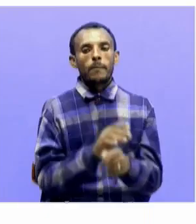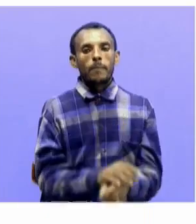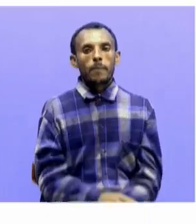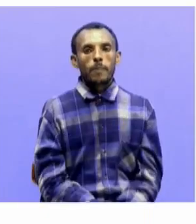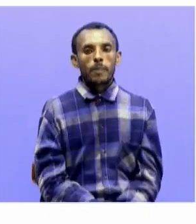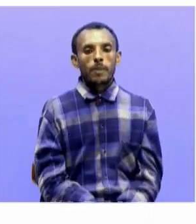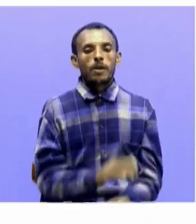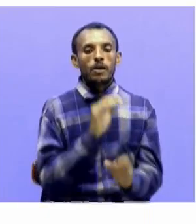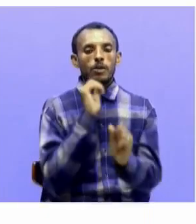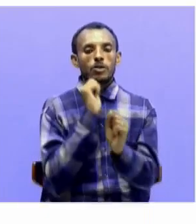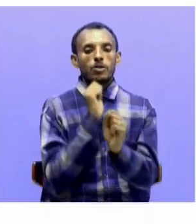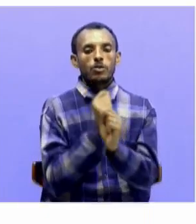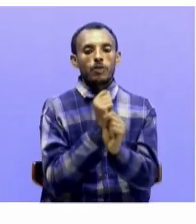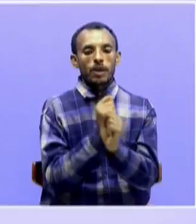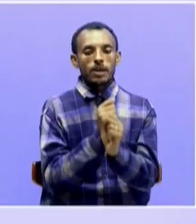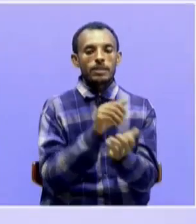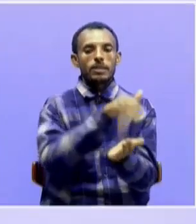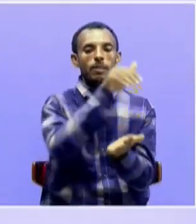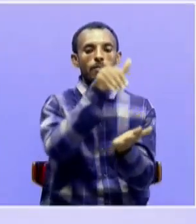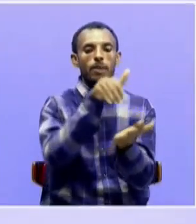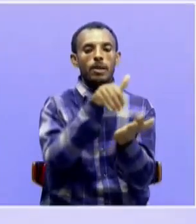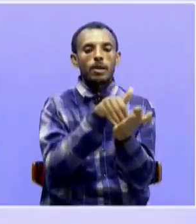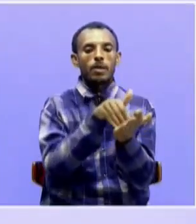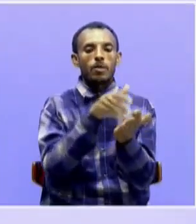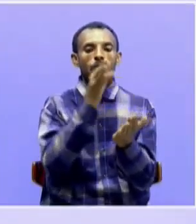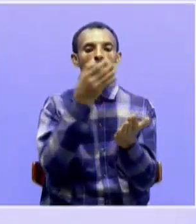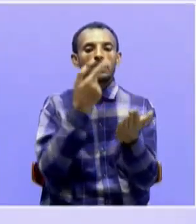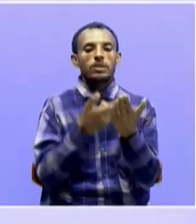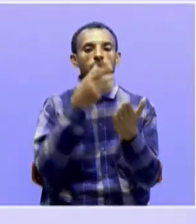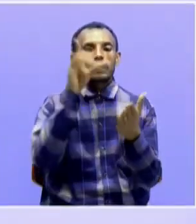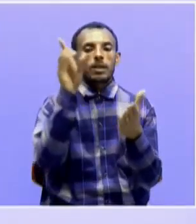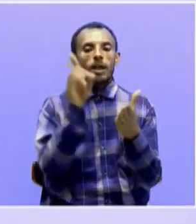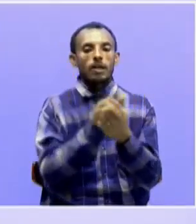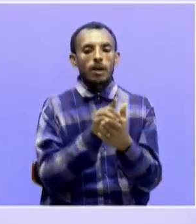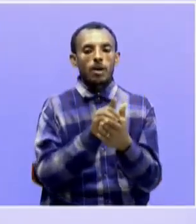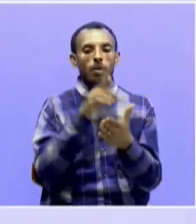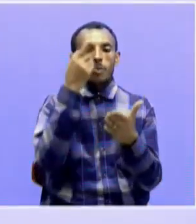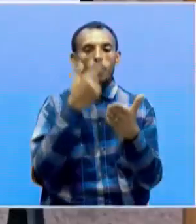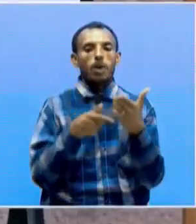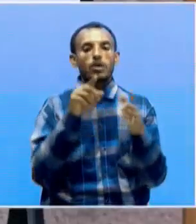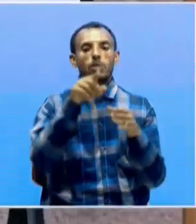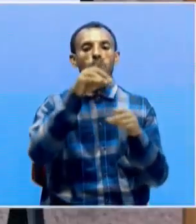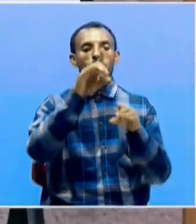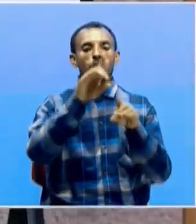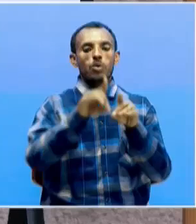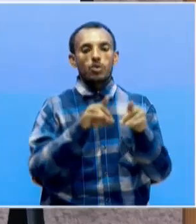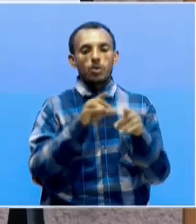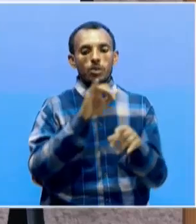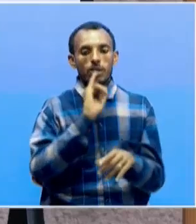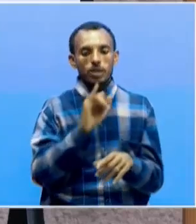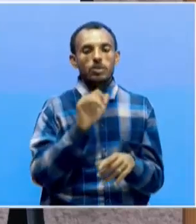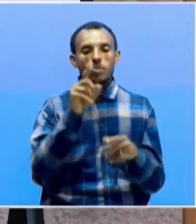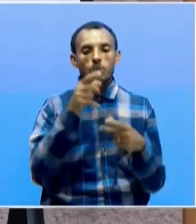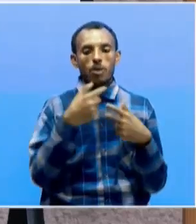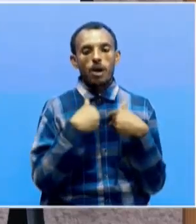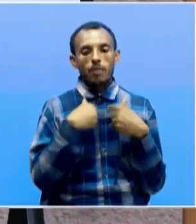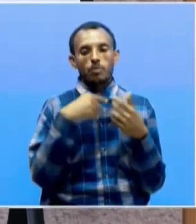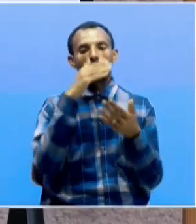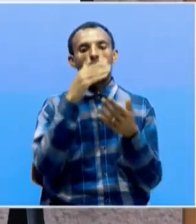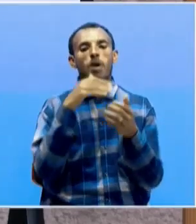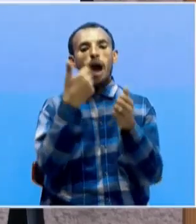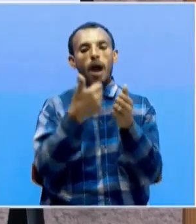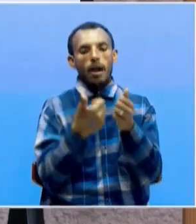to find the median of this data set, what you do is you have to arrange